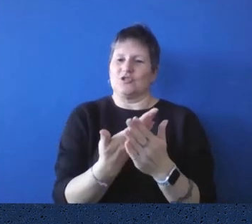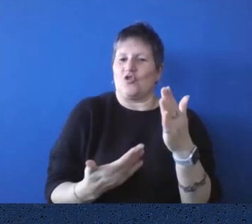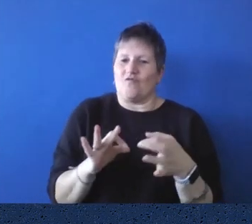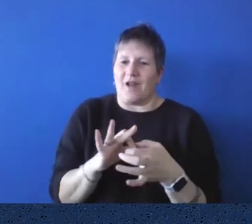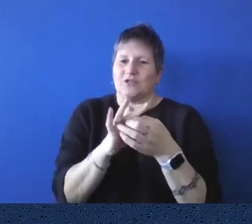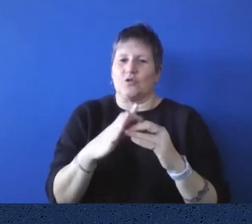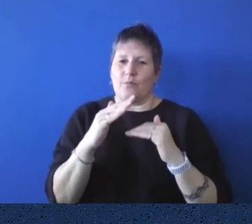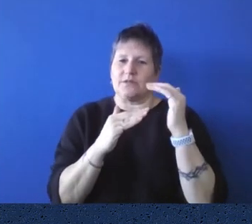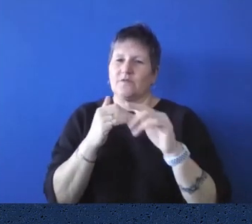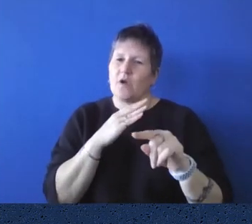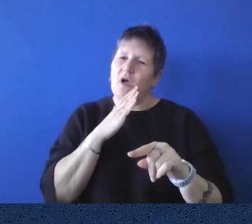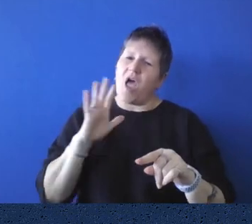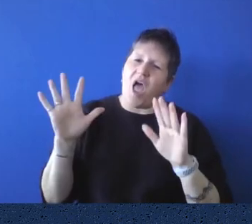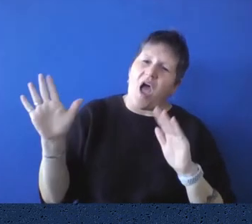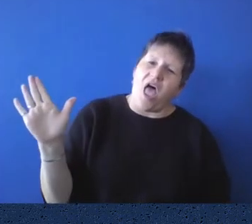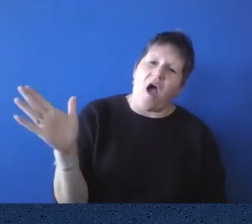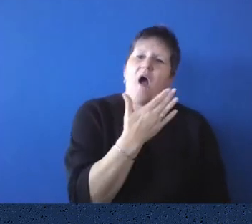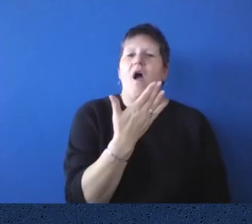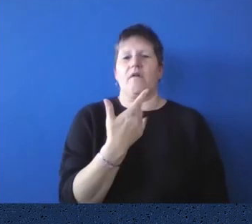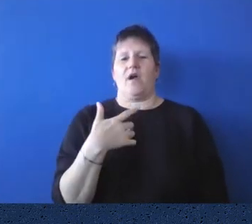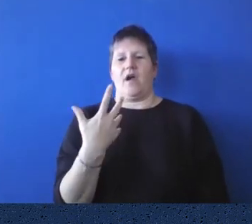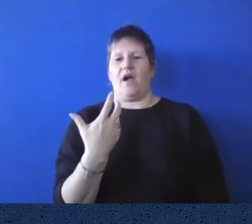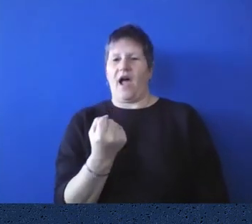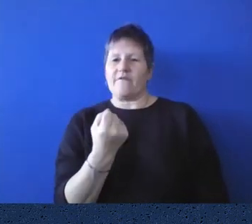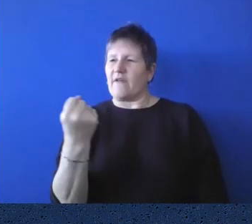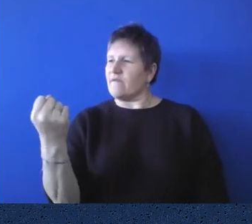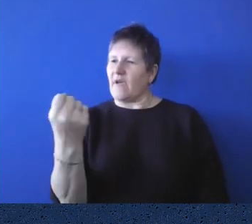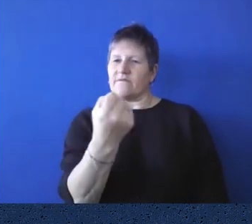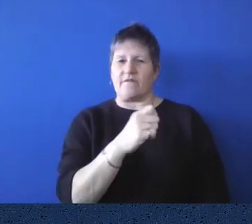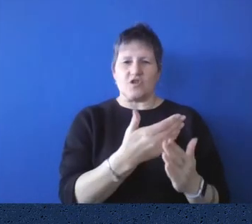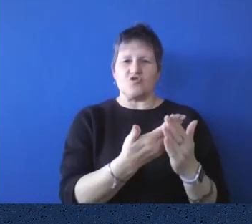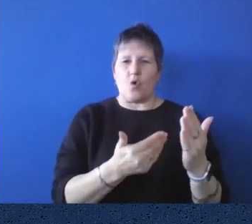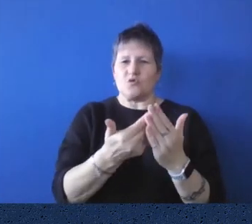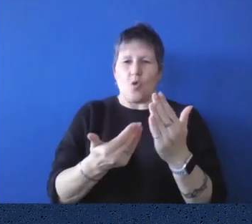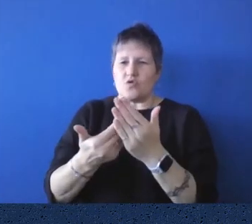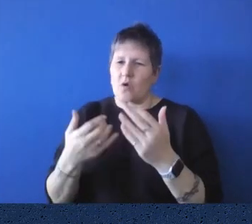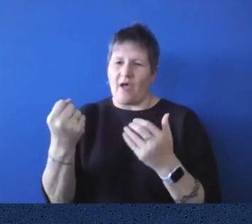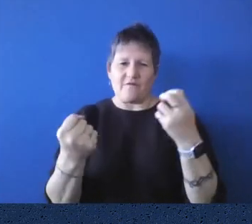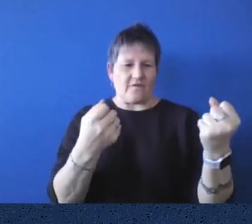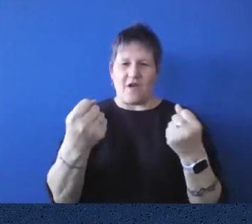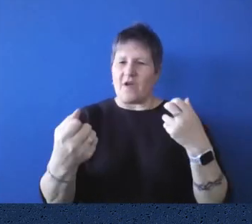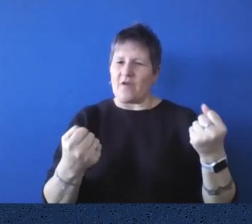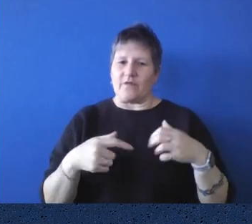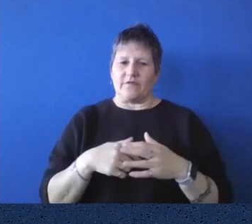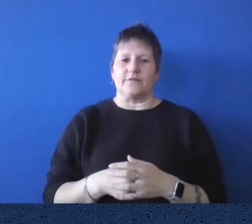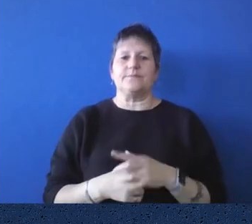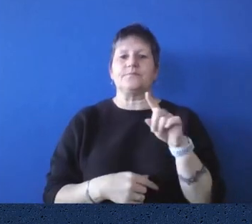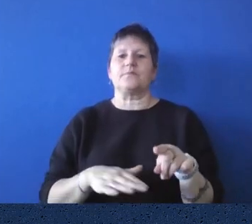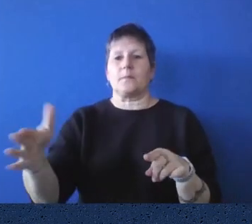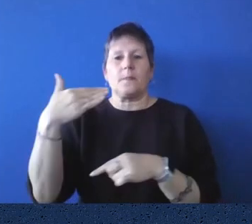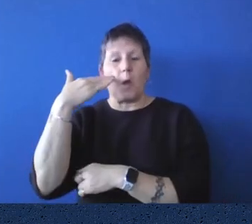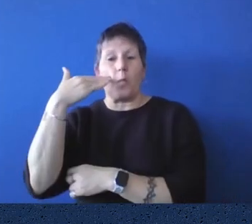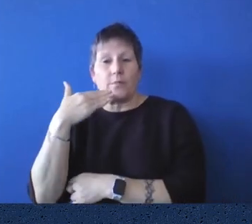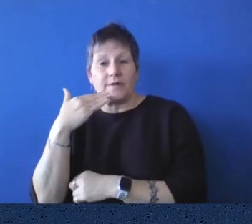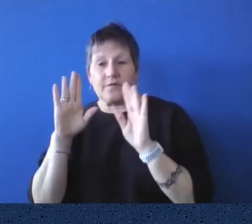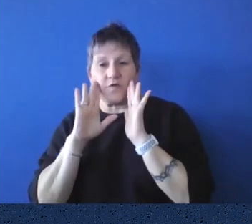has a story and, um, we're unearthing all those stories. And, and Diana on Facebook has a question on,